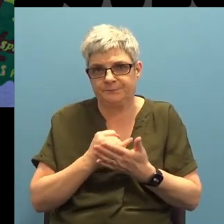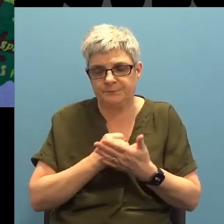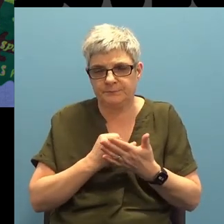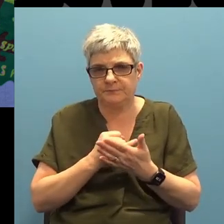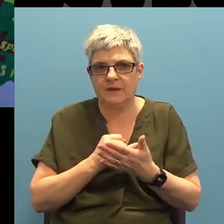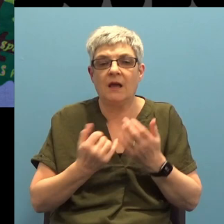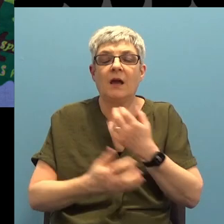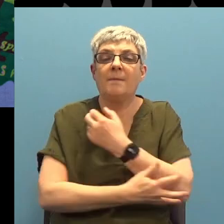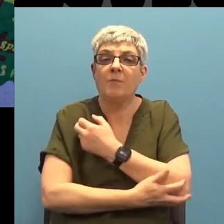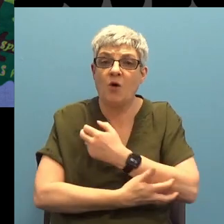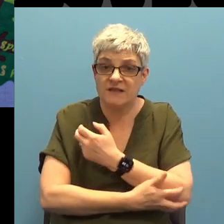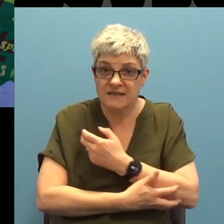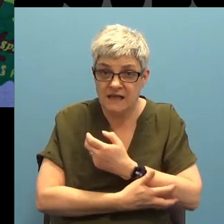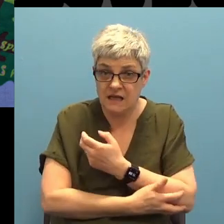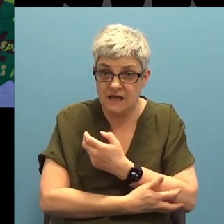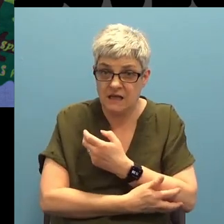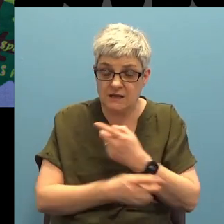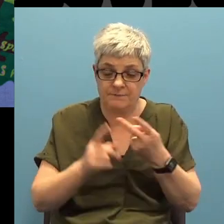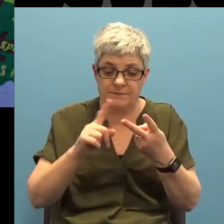poverty,